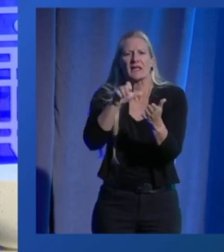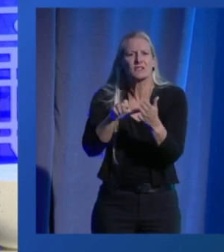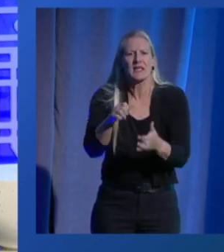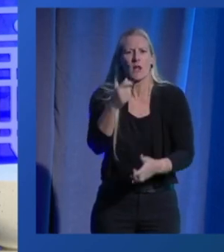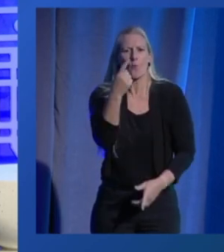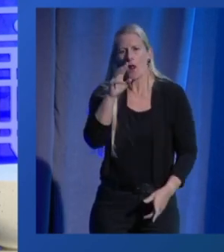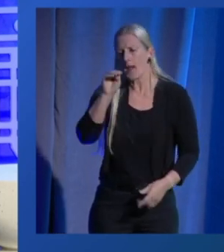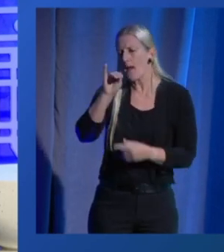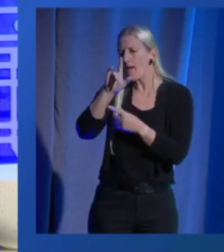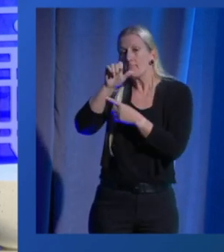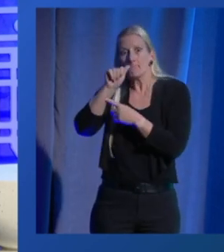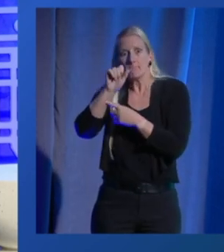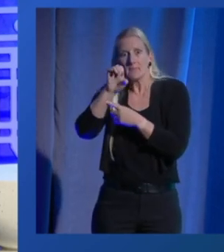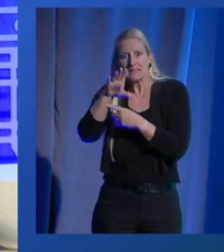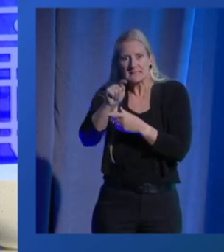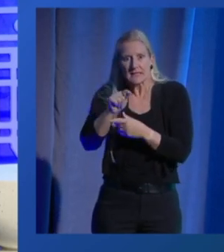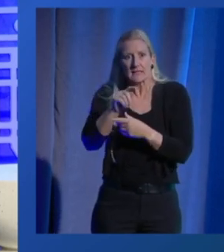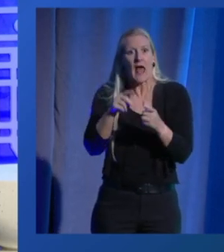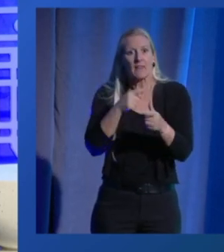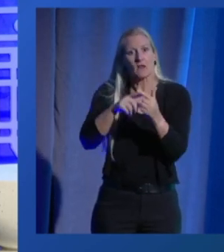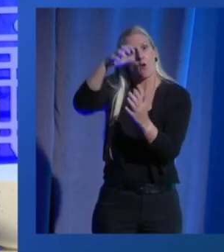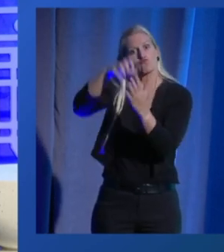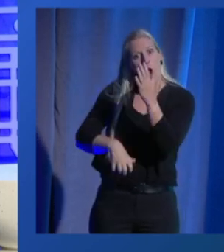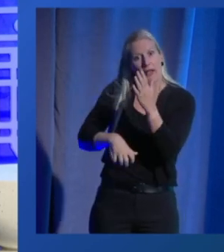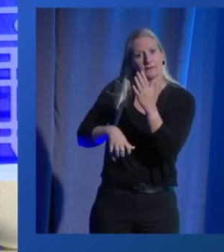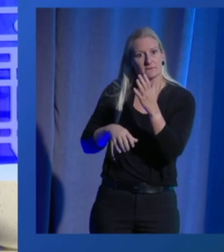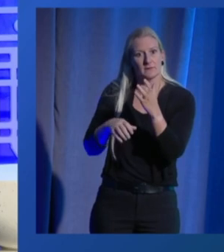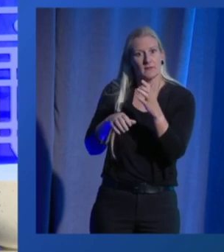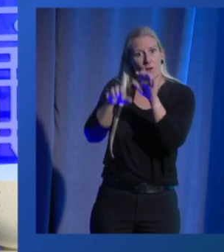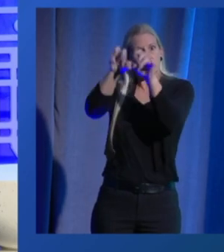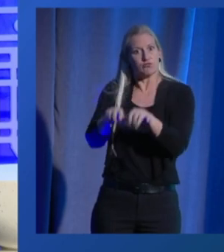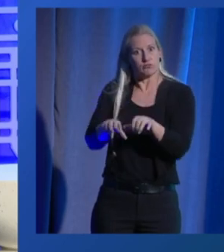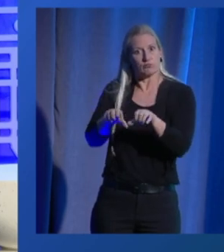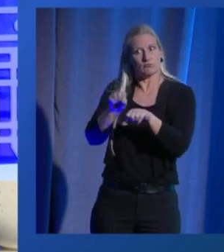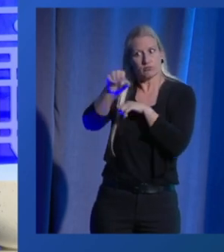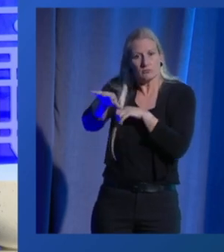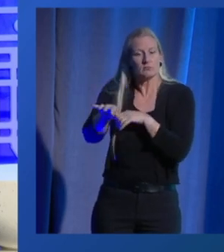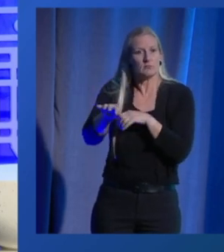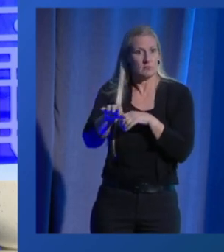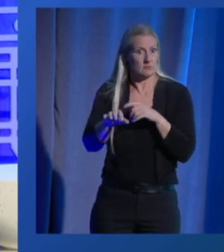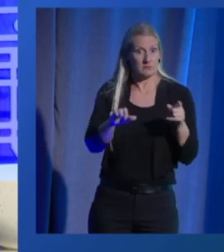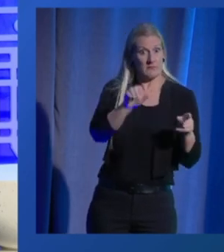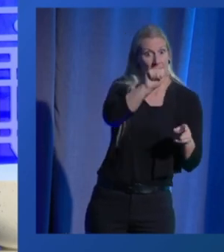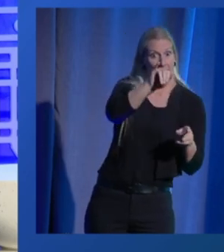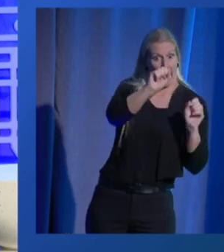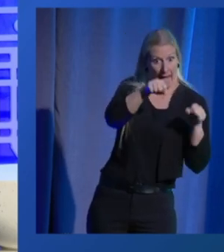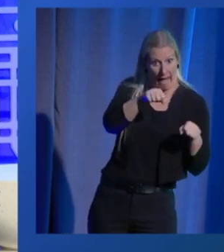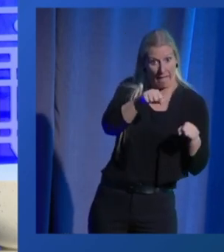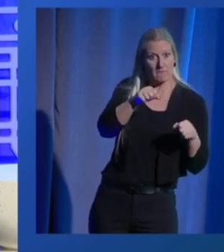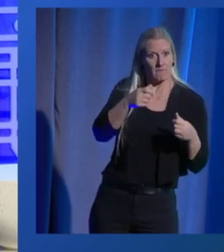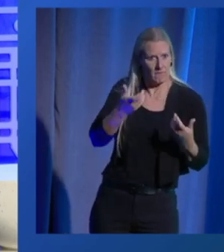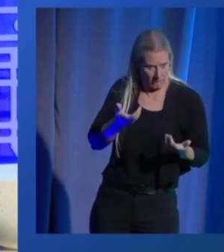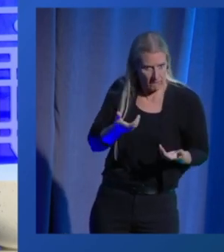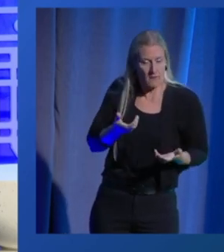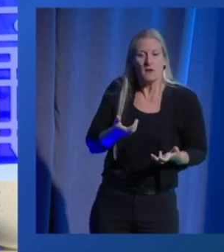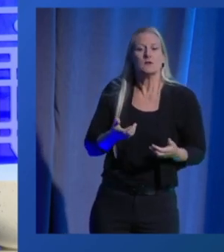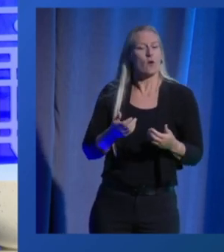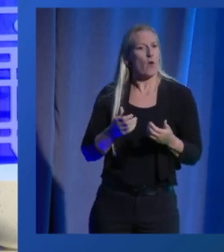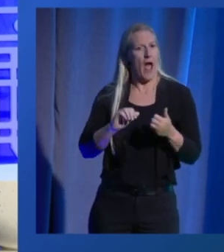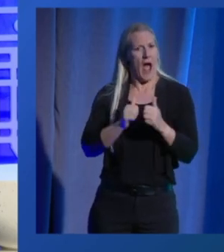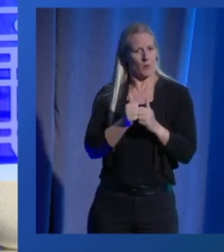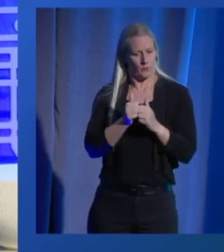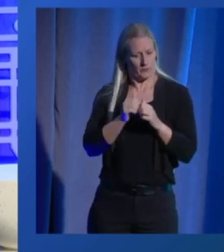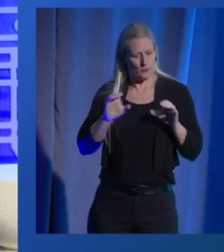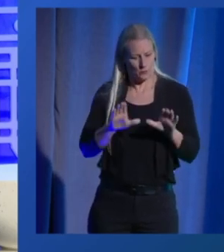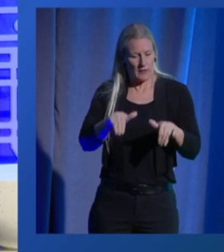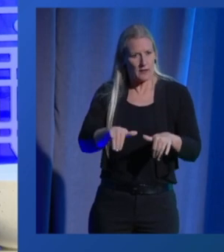draft uh as chat GPT does how do we we use that safely and how does government test and evaluate it so it knows